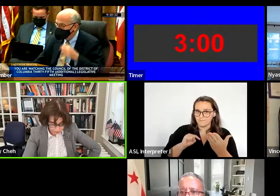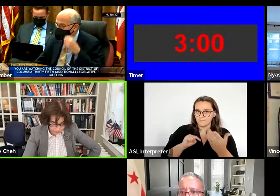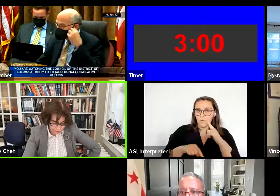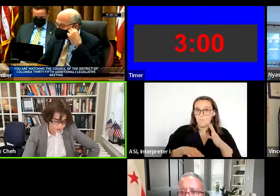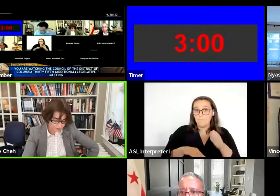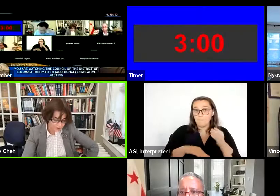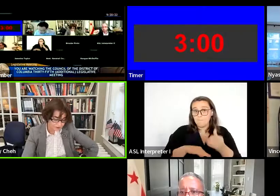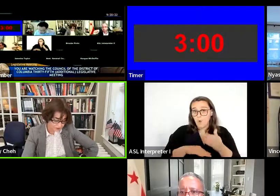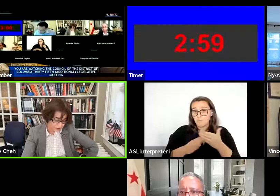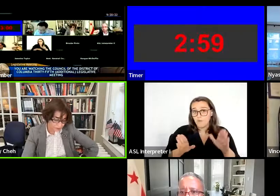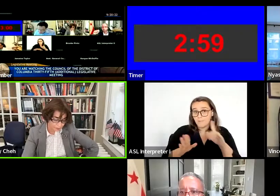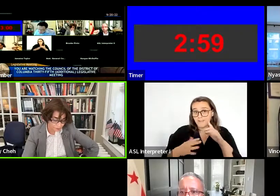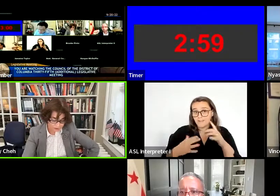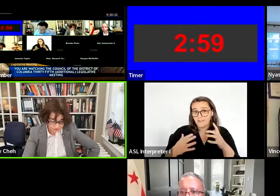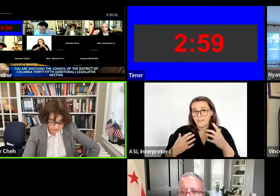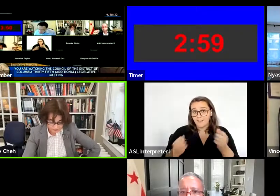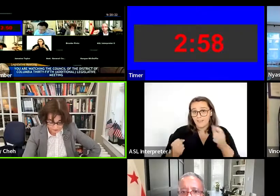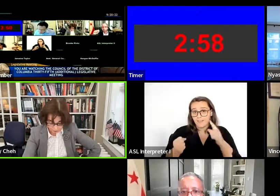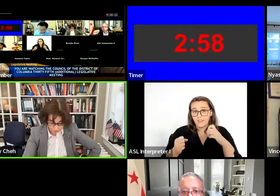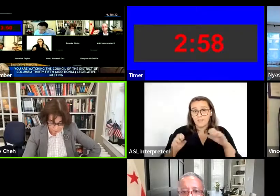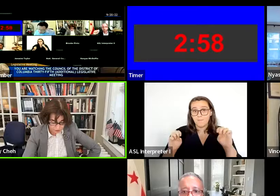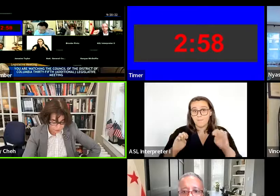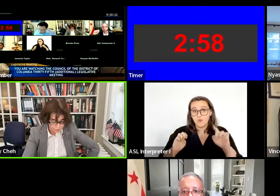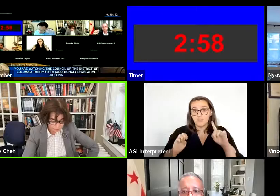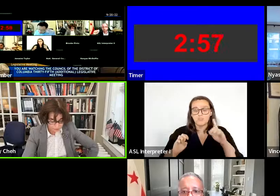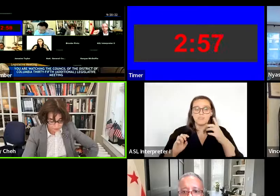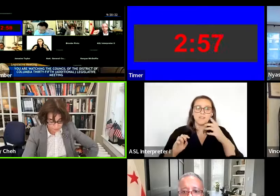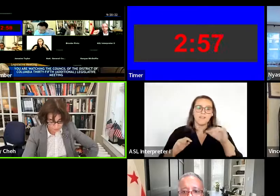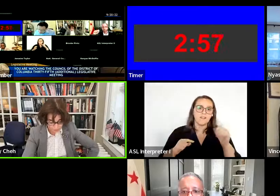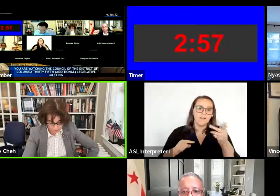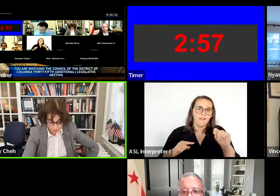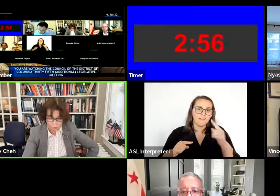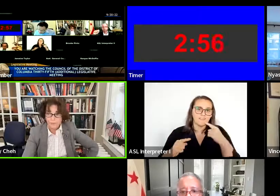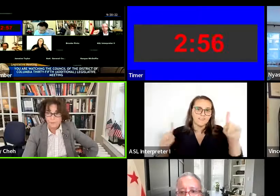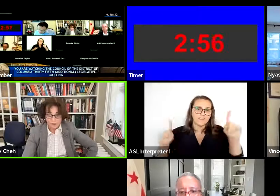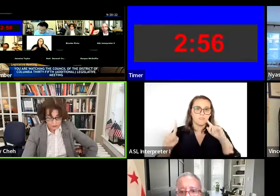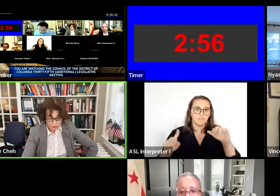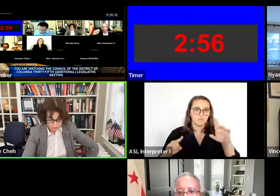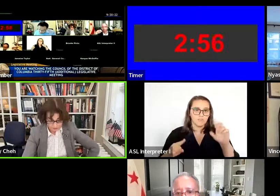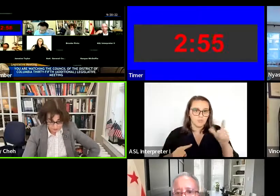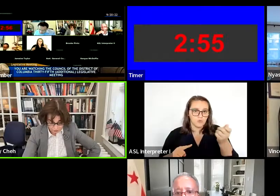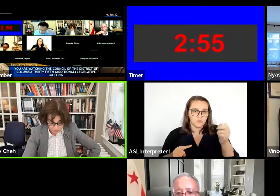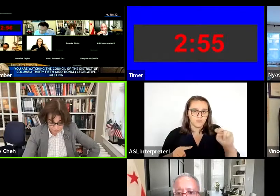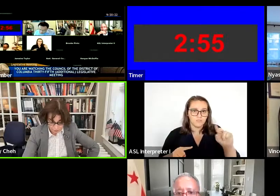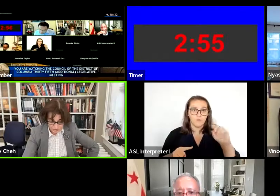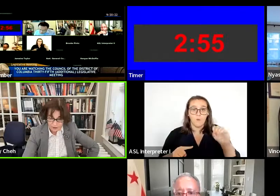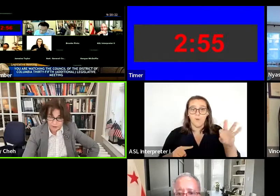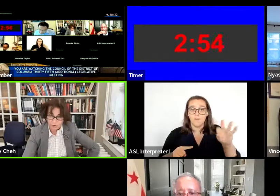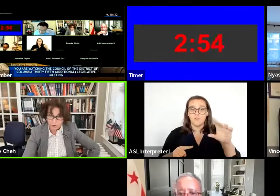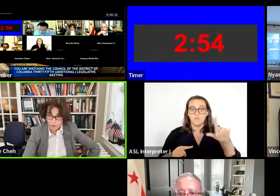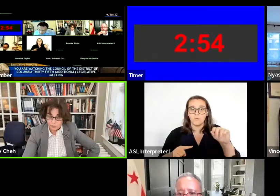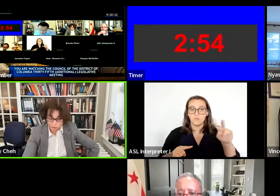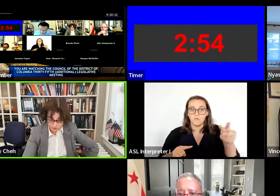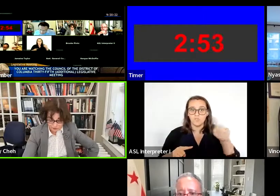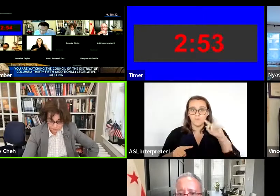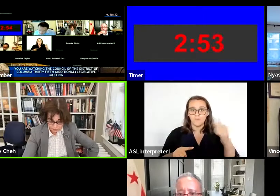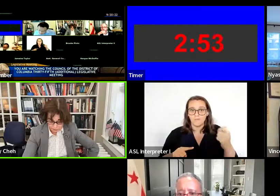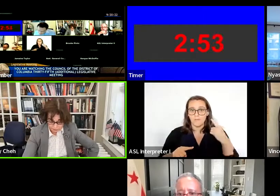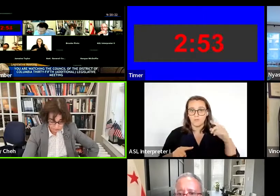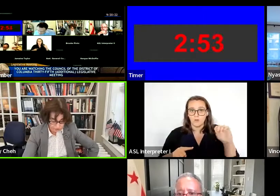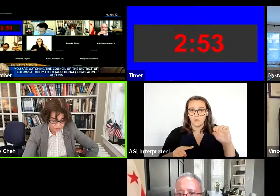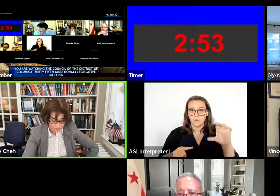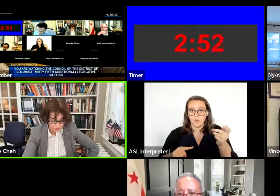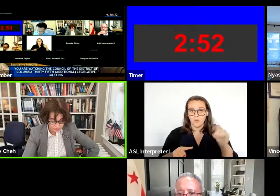Post-Public Health Emergency Protections Extension Emergency Act and Declaration Resolution of 2022. Last October, the council approved very